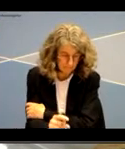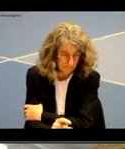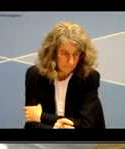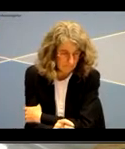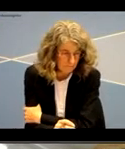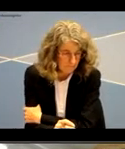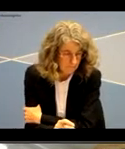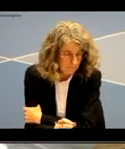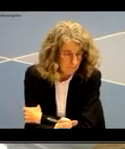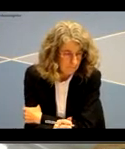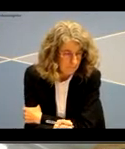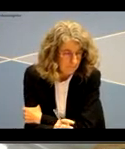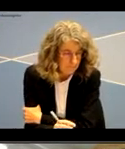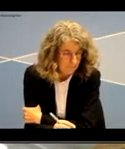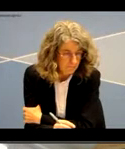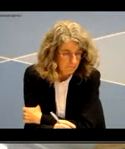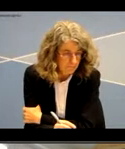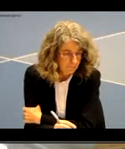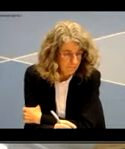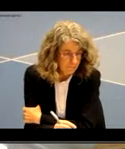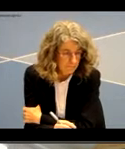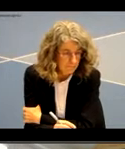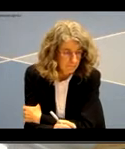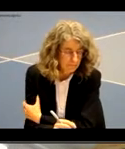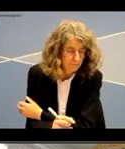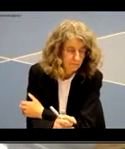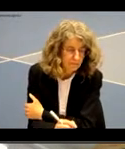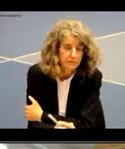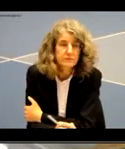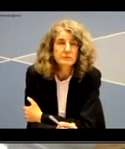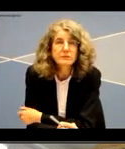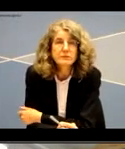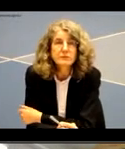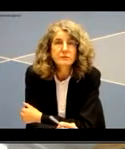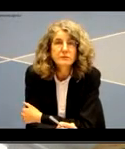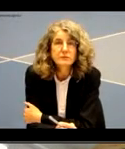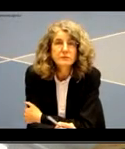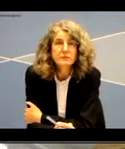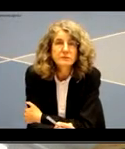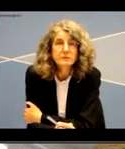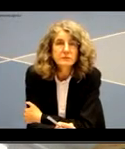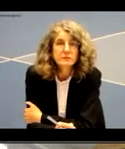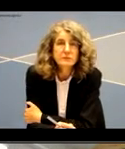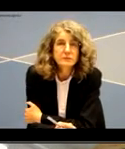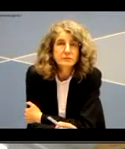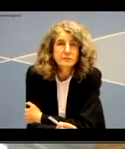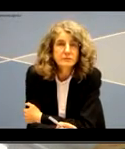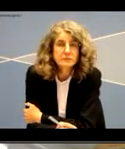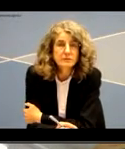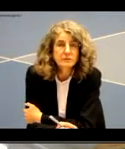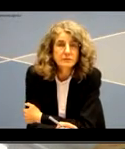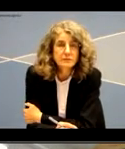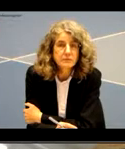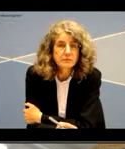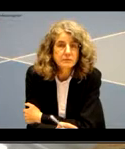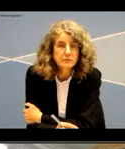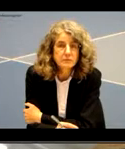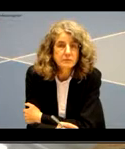it's on the map, let's say, for the DG Energy also. So heat mapping, heat